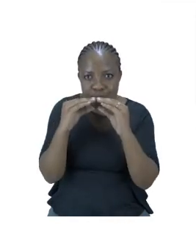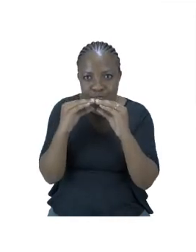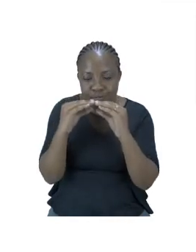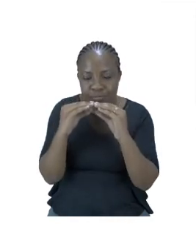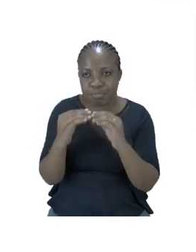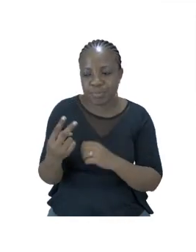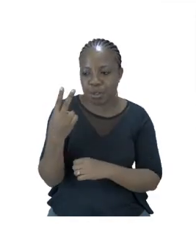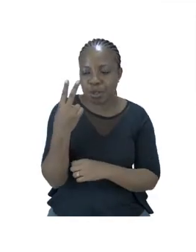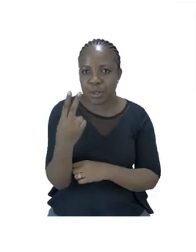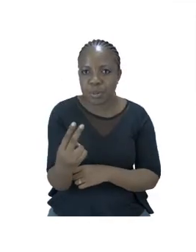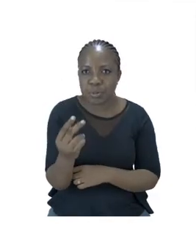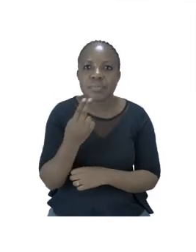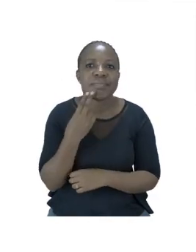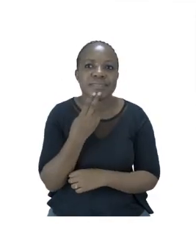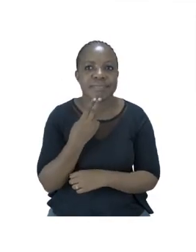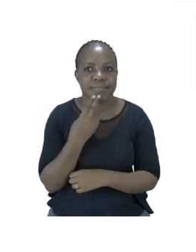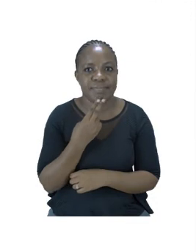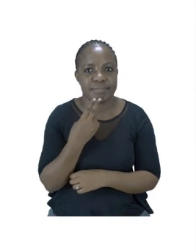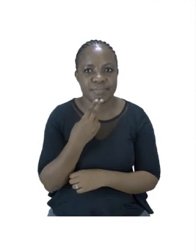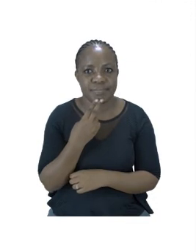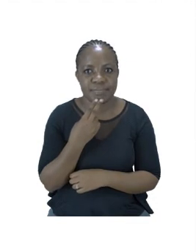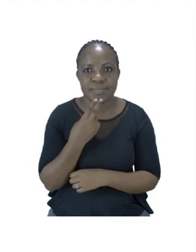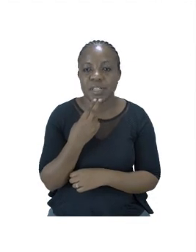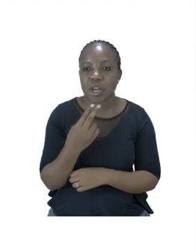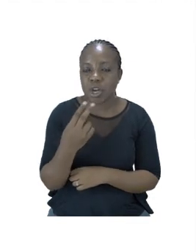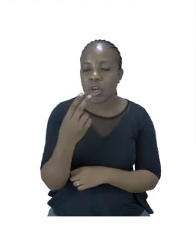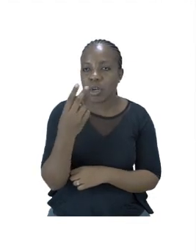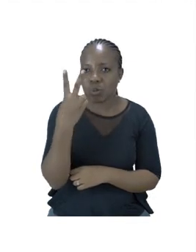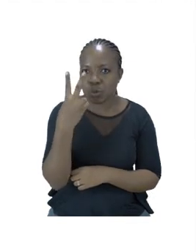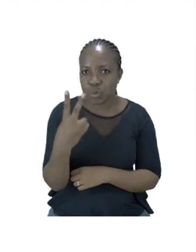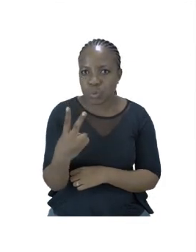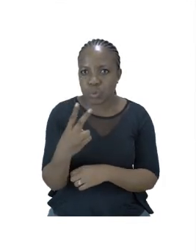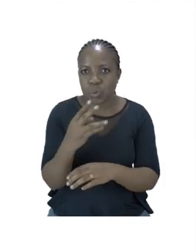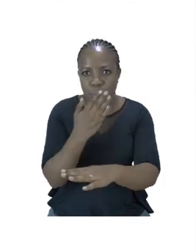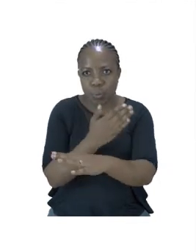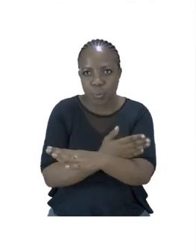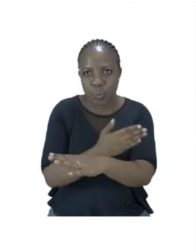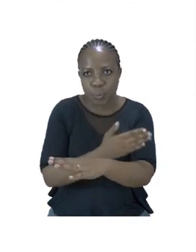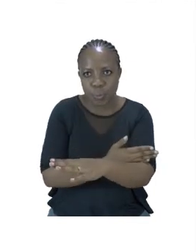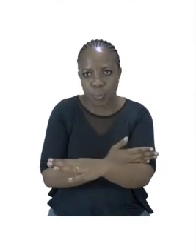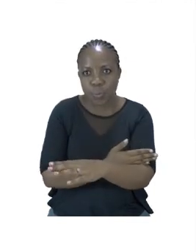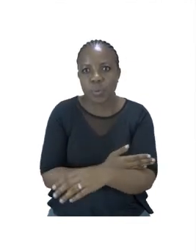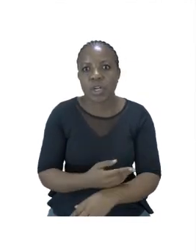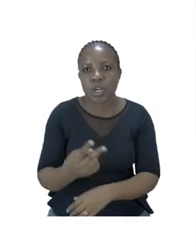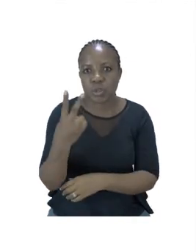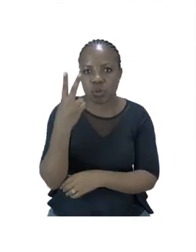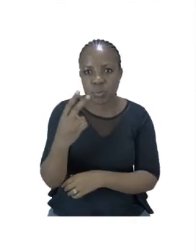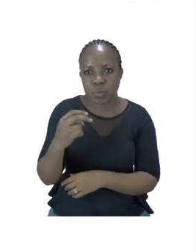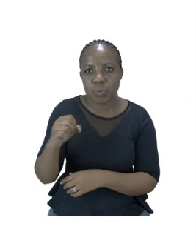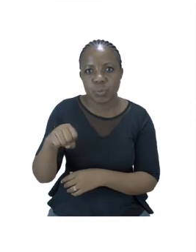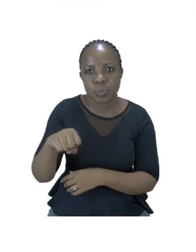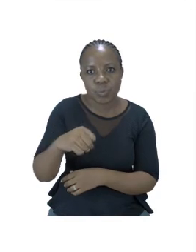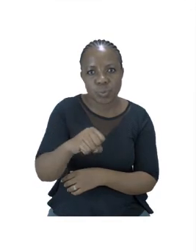pencils, two twigs and two snakes. It is